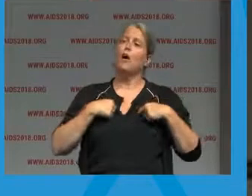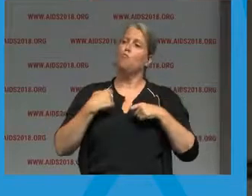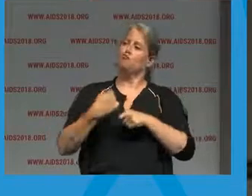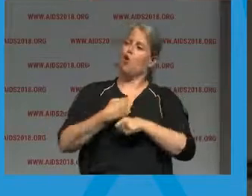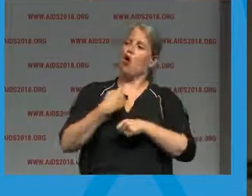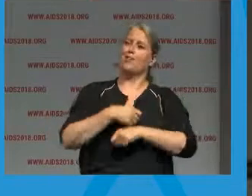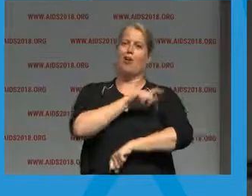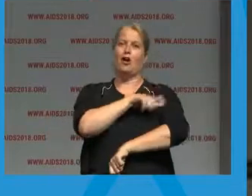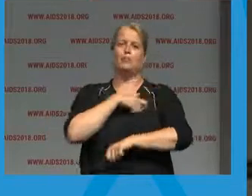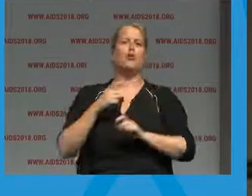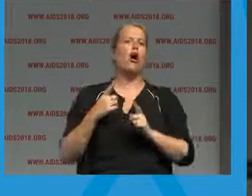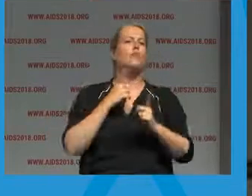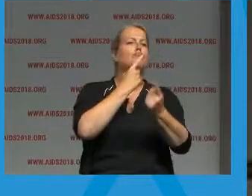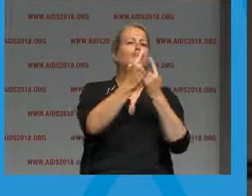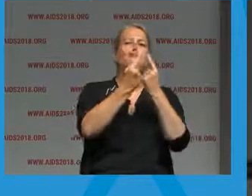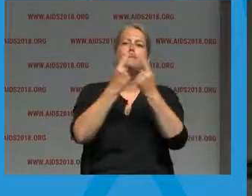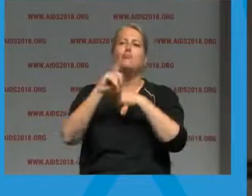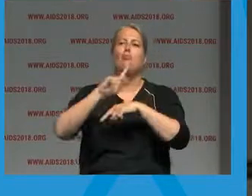the hospital.